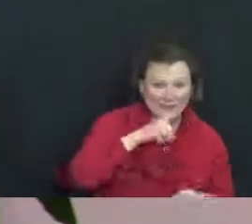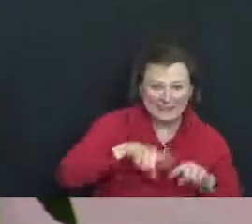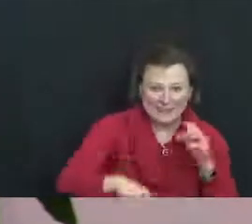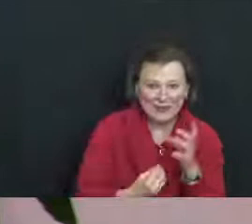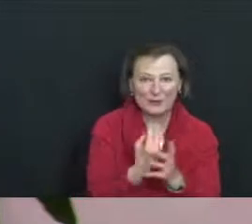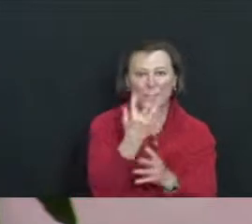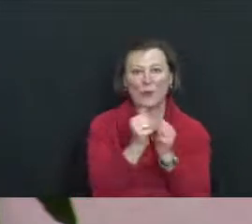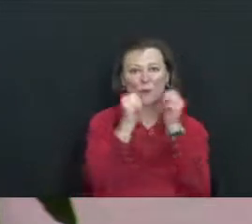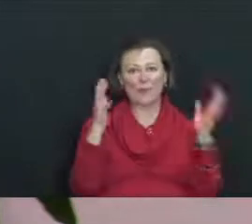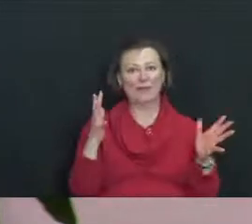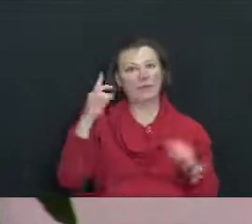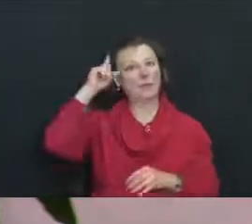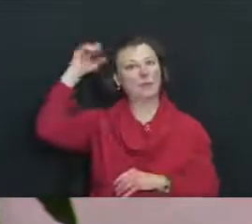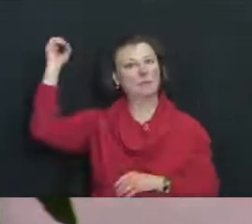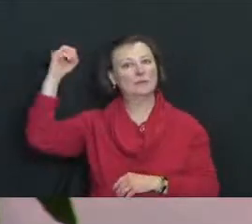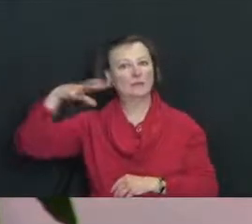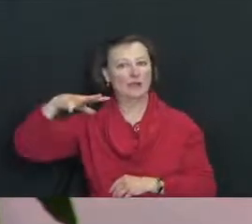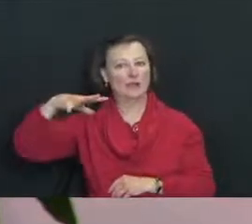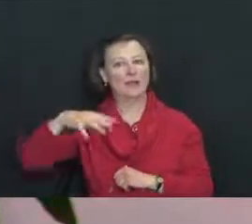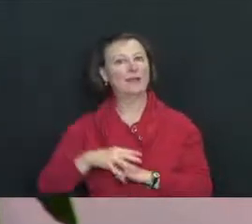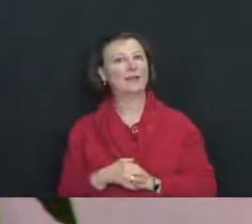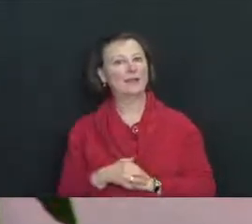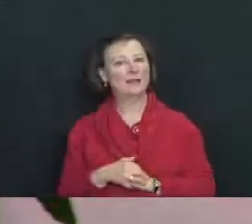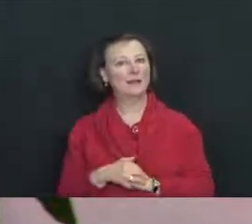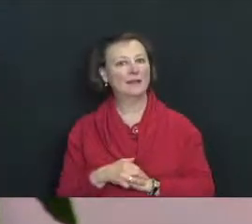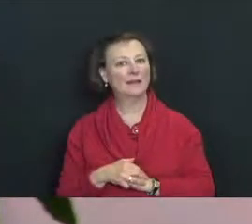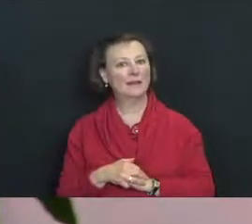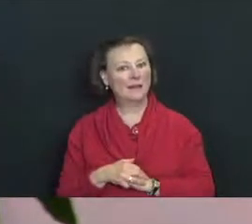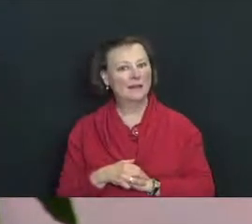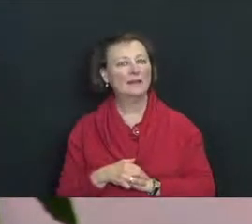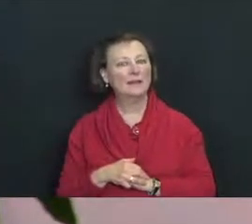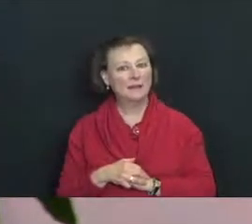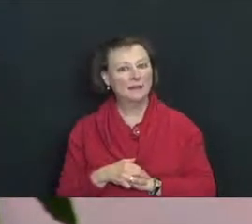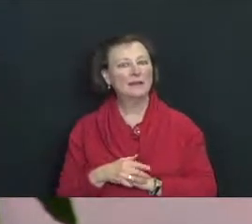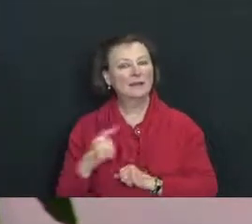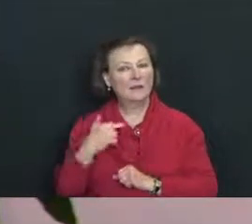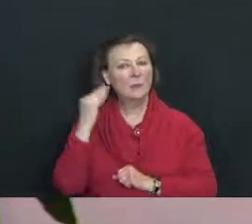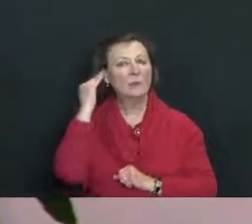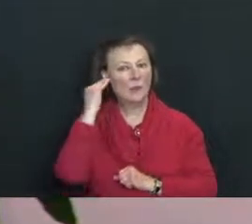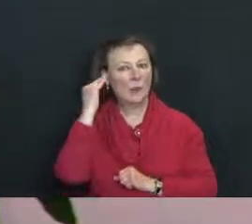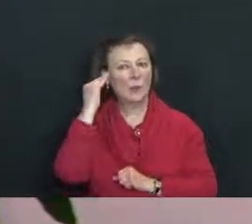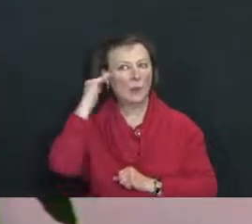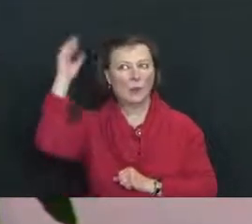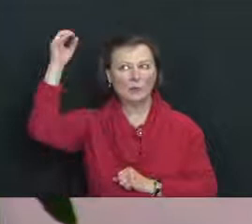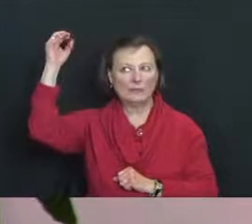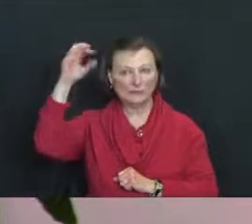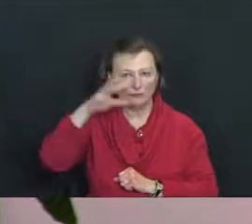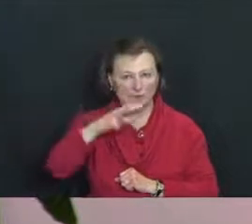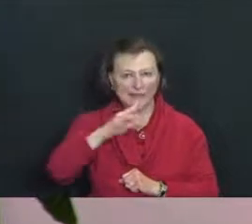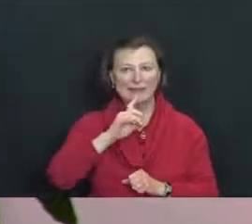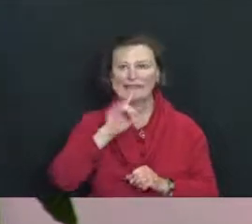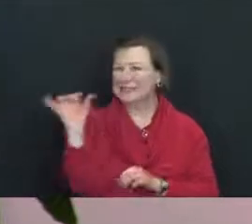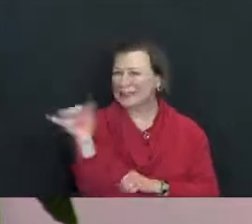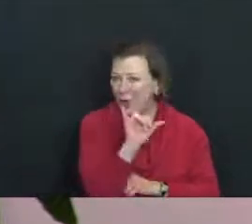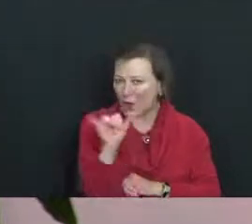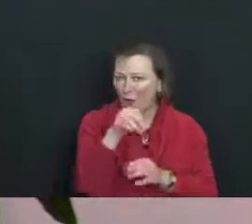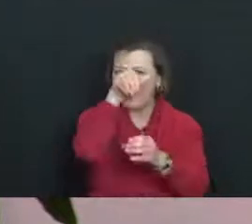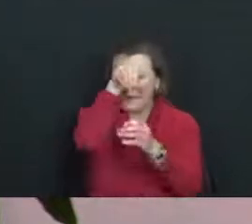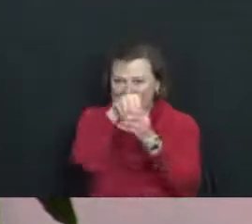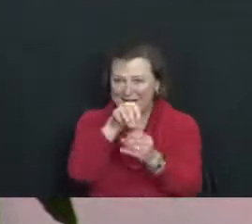sunshine. And so we know the sunshine is also in this sheet of